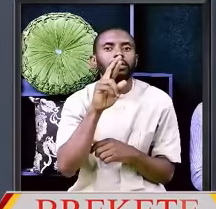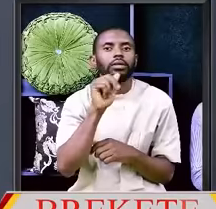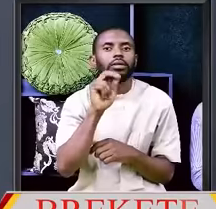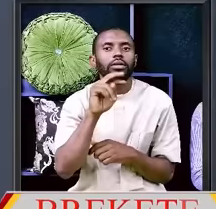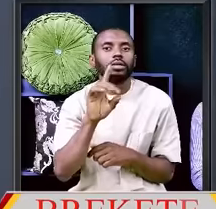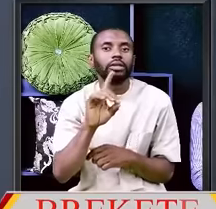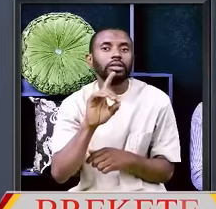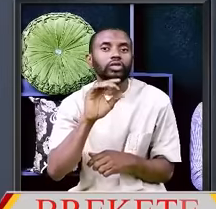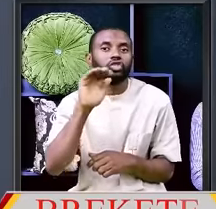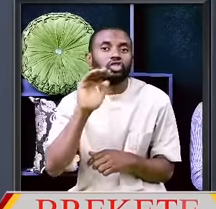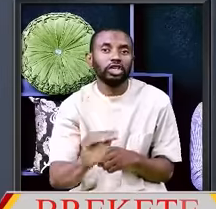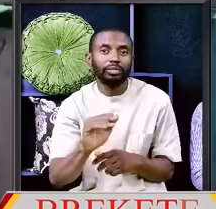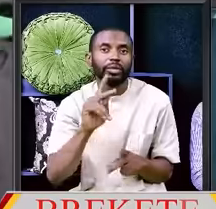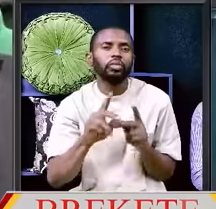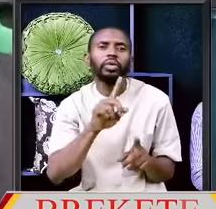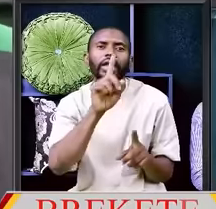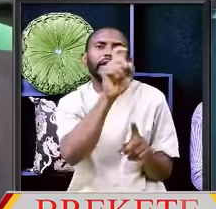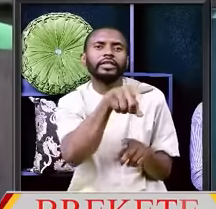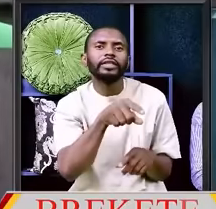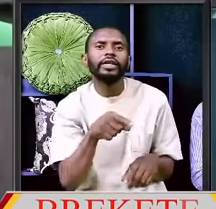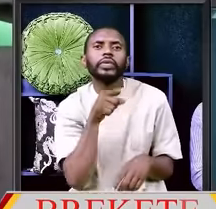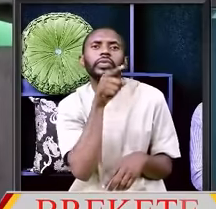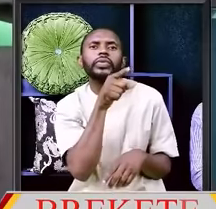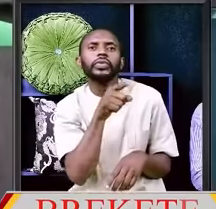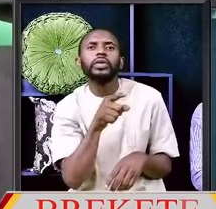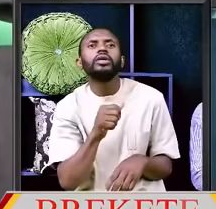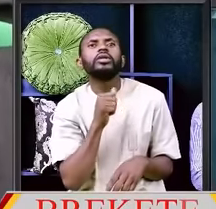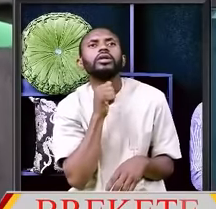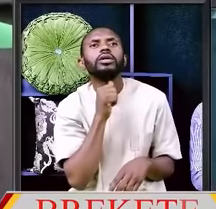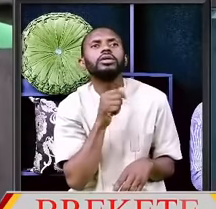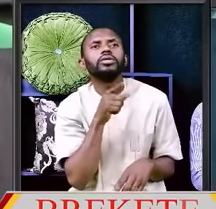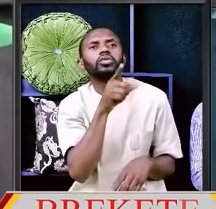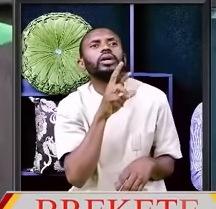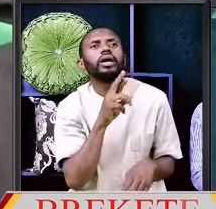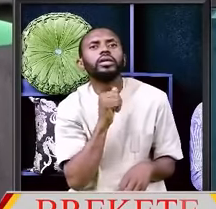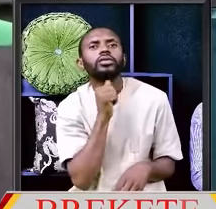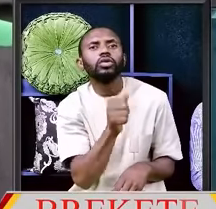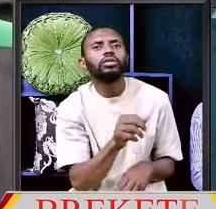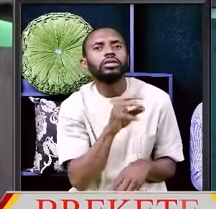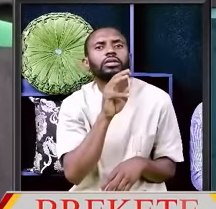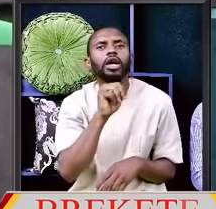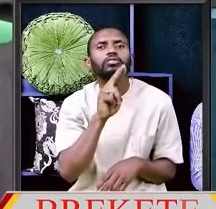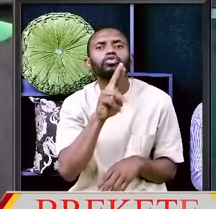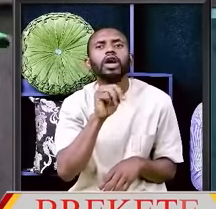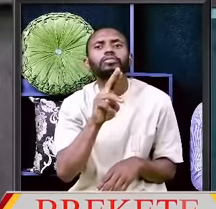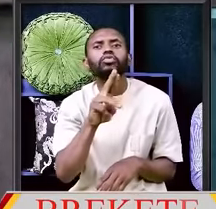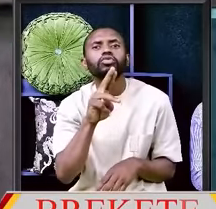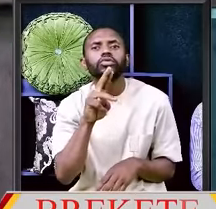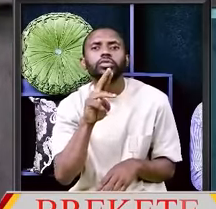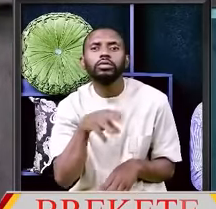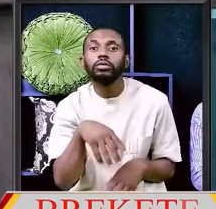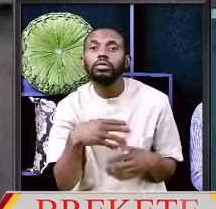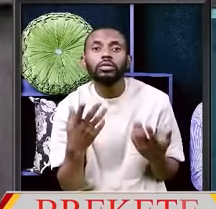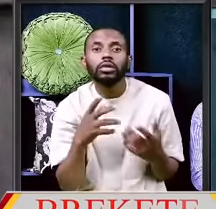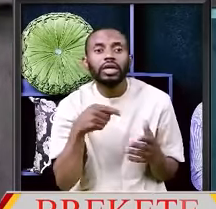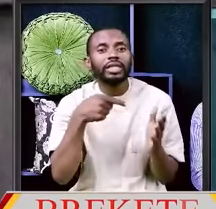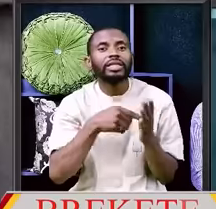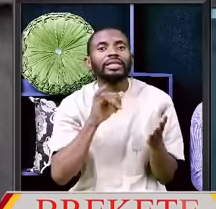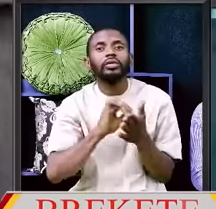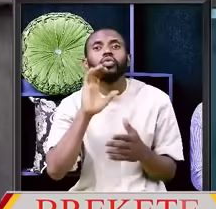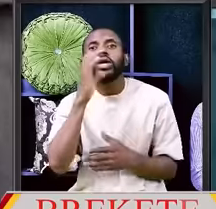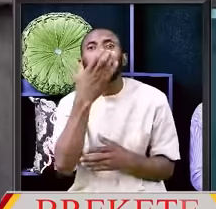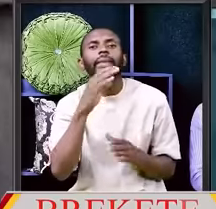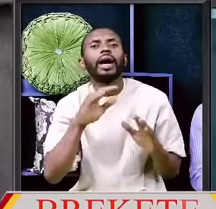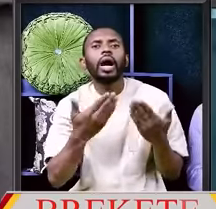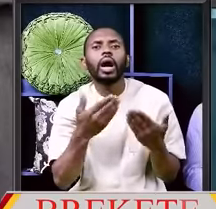the ask him, say, you know, no be MU, you be. This one where you declaim, you how you take the